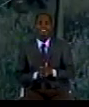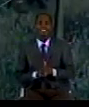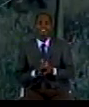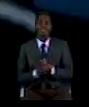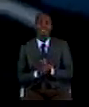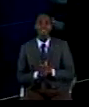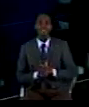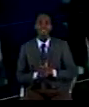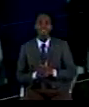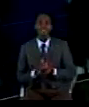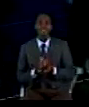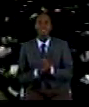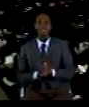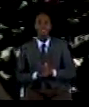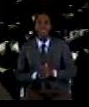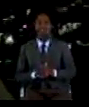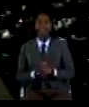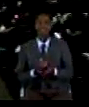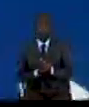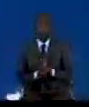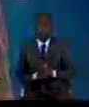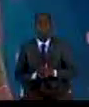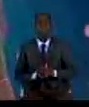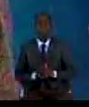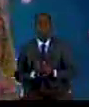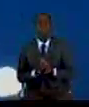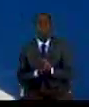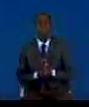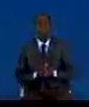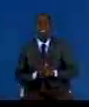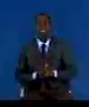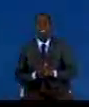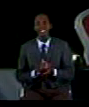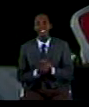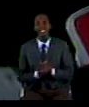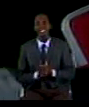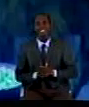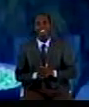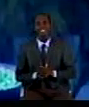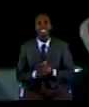bim bum bum bum bum bum bum bum bum bum bum bum bum